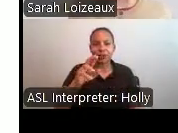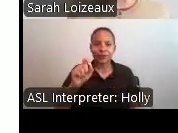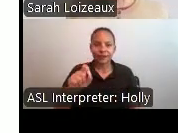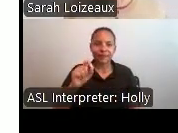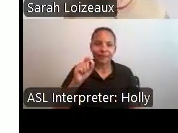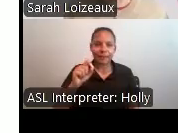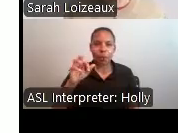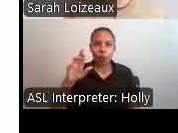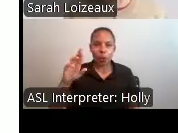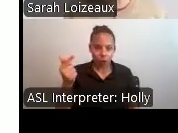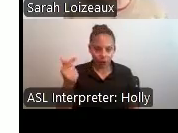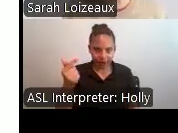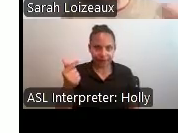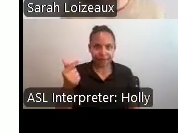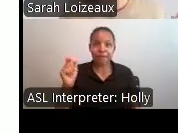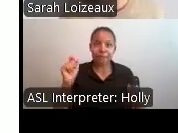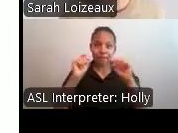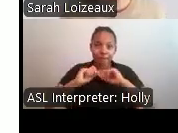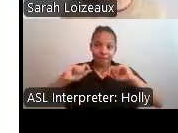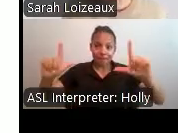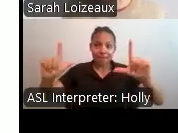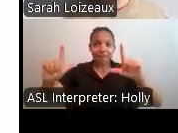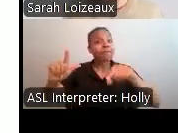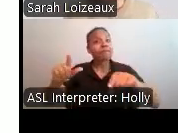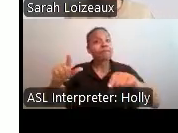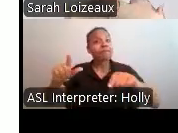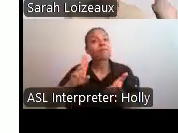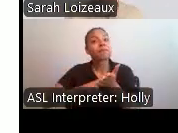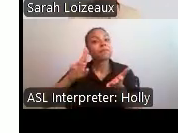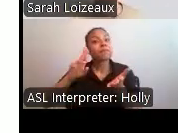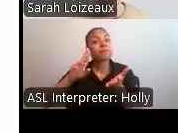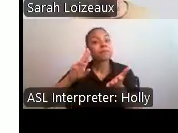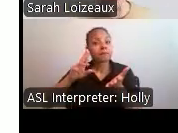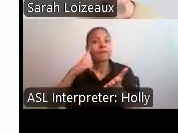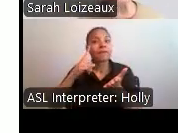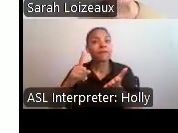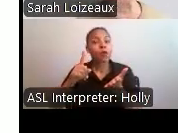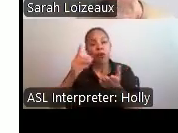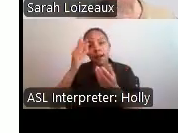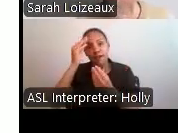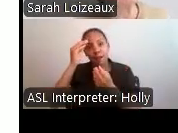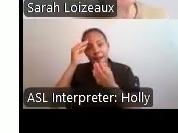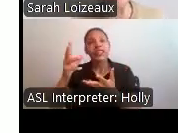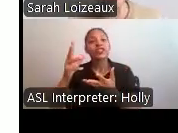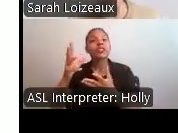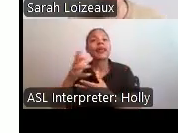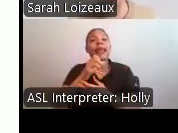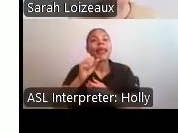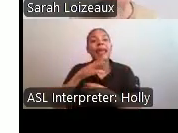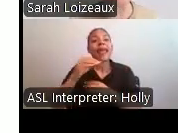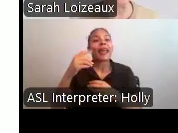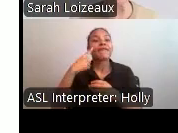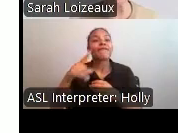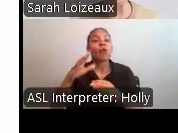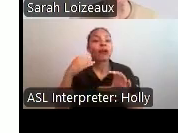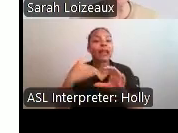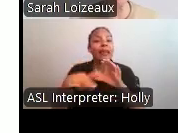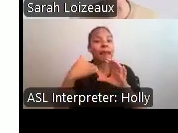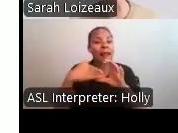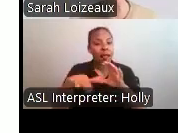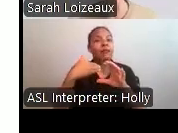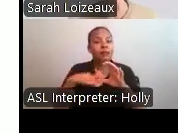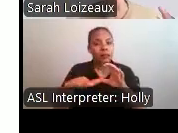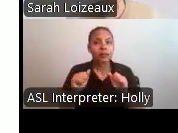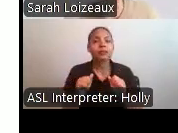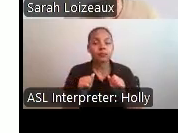leadcenter.org. You can go on the website and you can sign up for information and notifications. And if you heard something today, like from New York, and you're thinking, you know